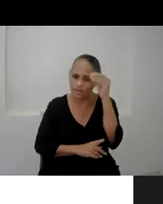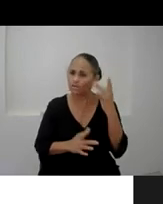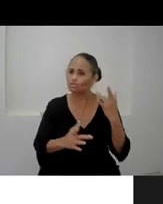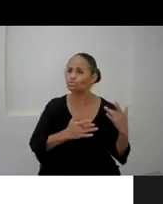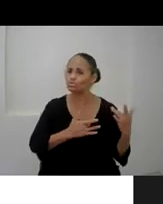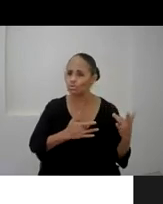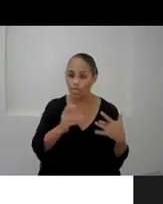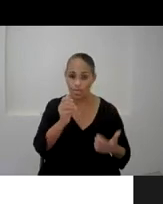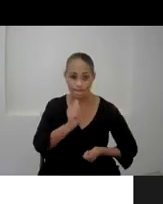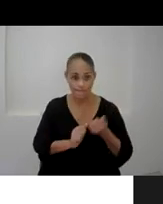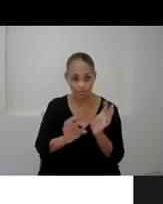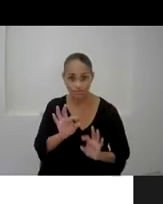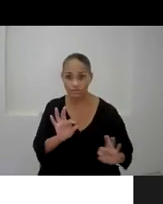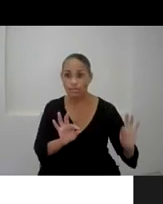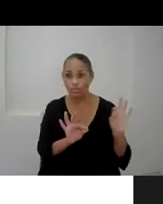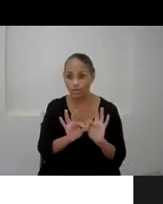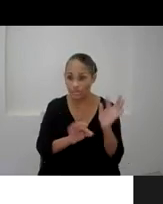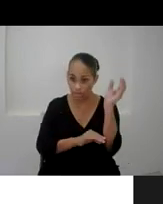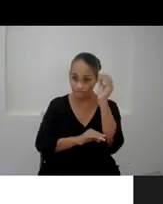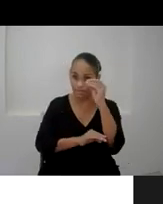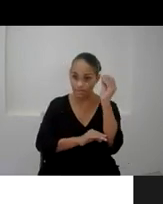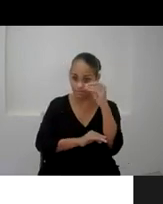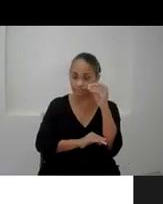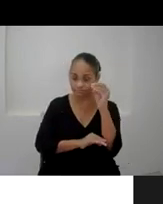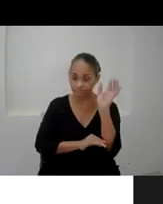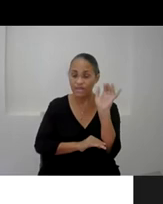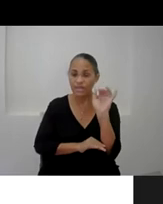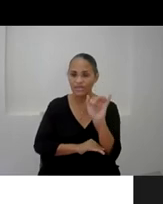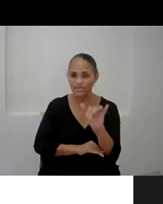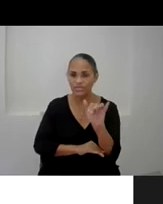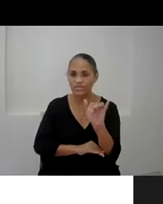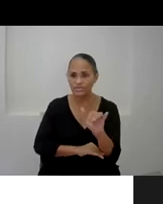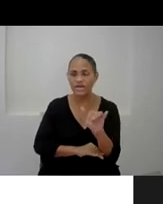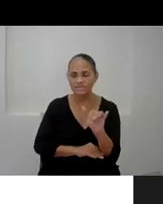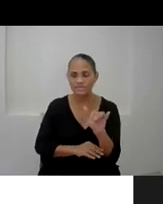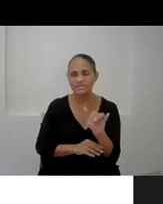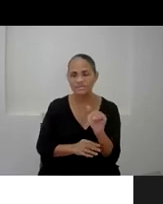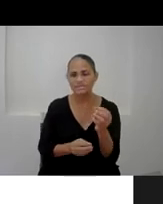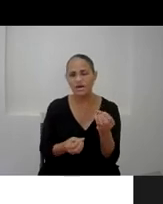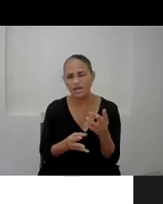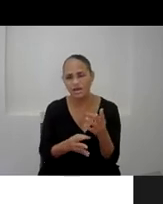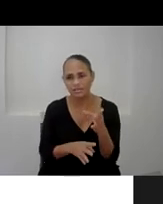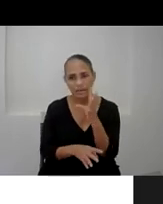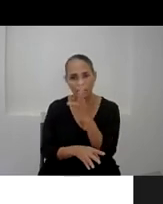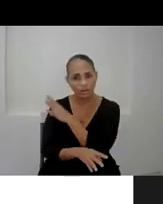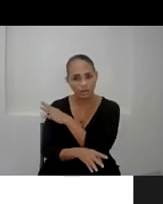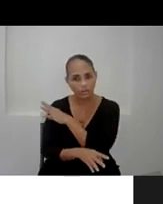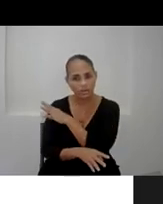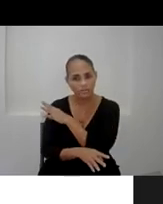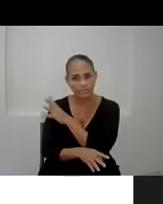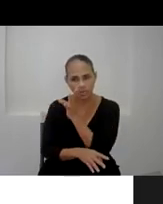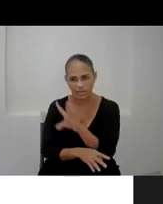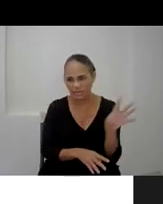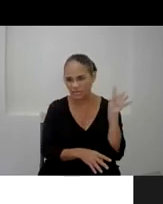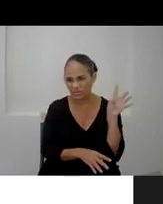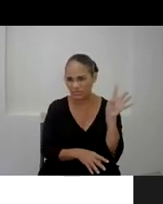most important. It's the opinions that that are very often ignored, because, let's